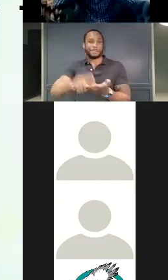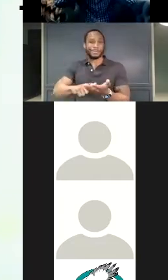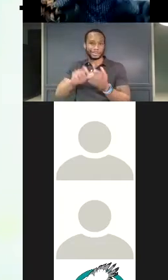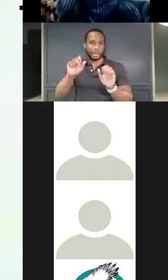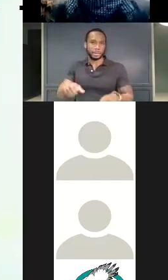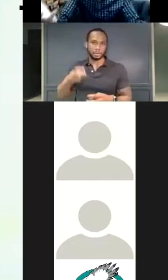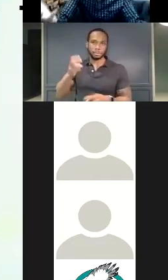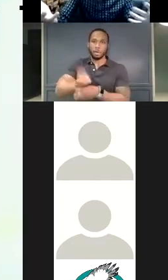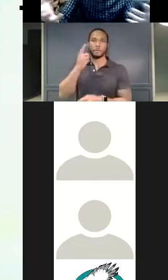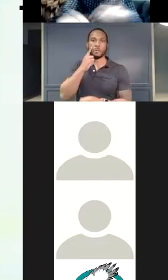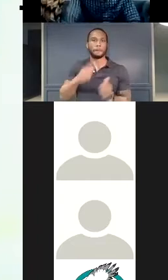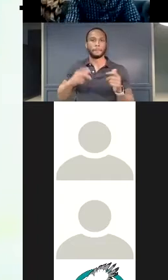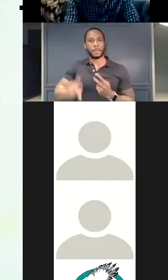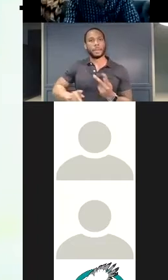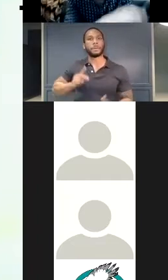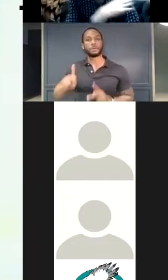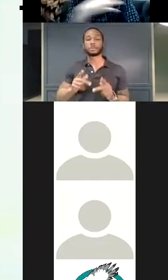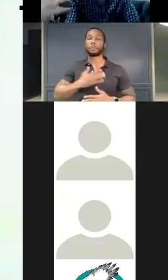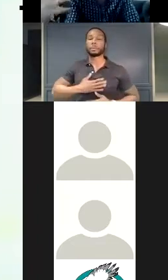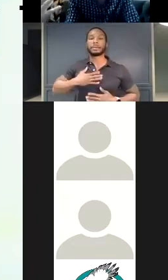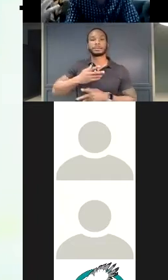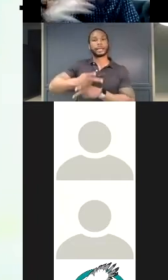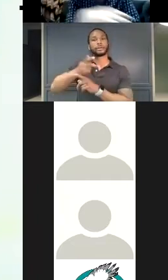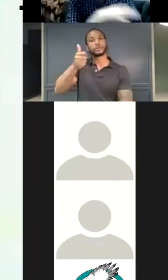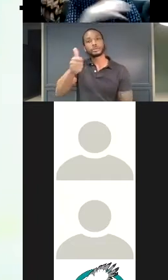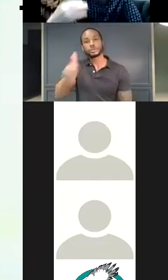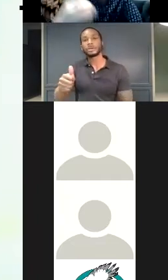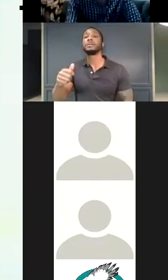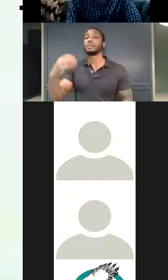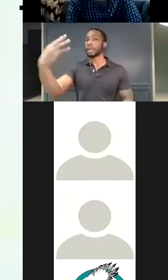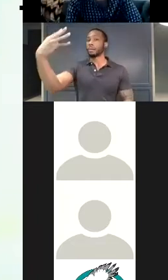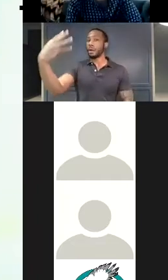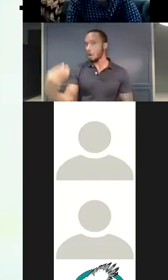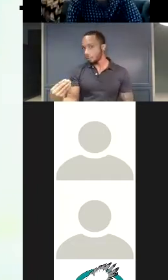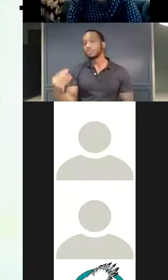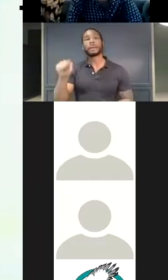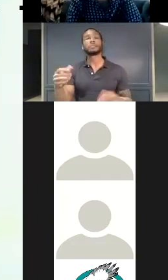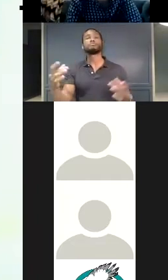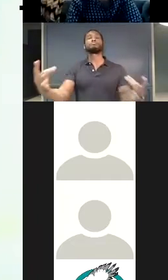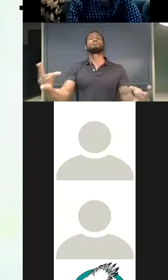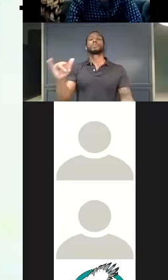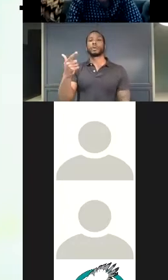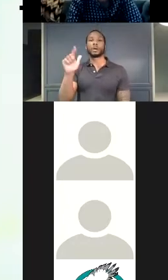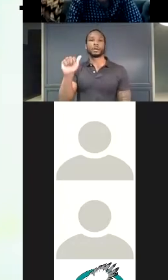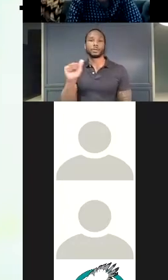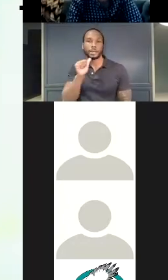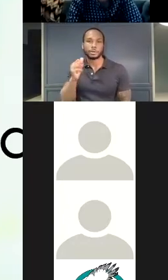folks. And please take care of yourself. Your cameras are off. You can be like doing yoga, no one will judge you.